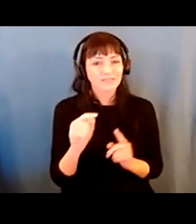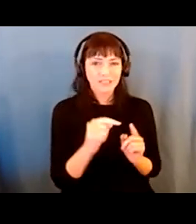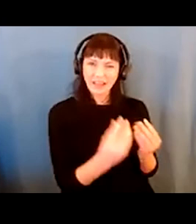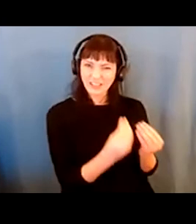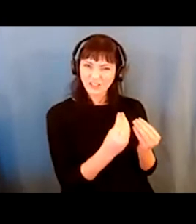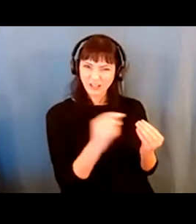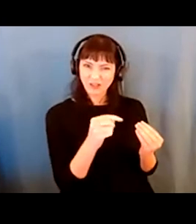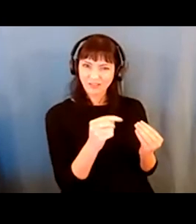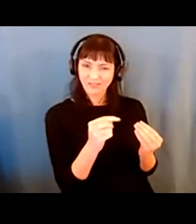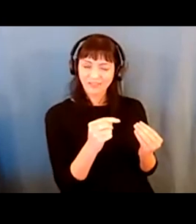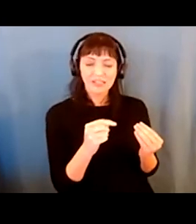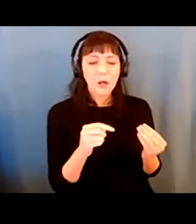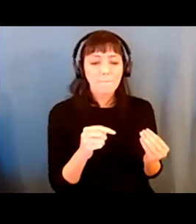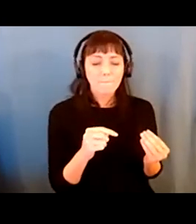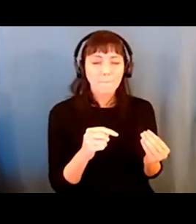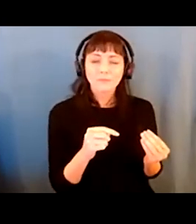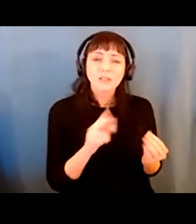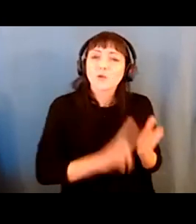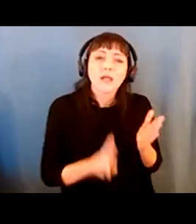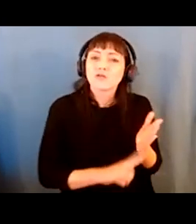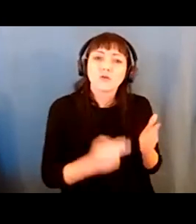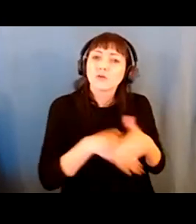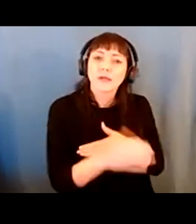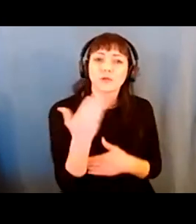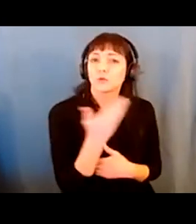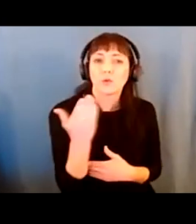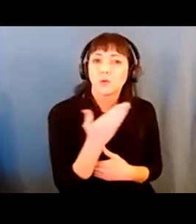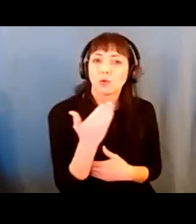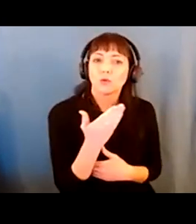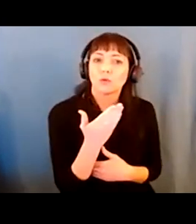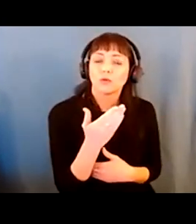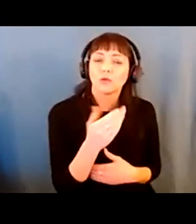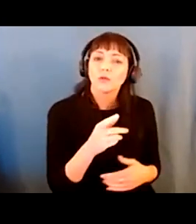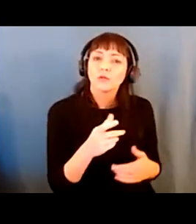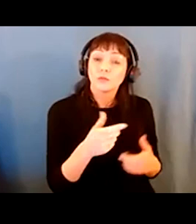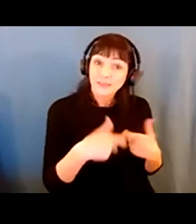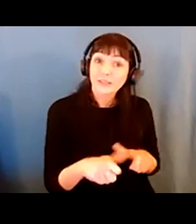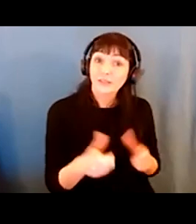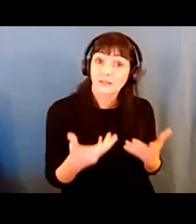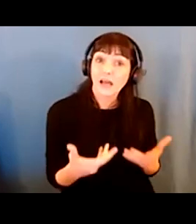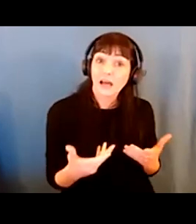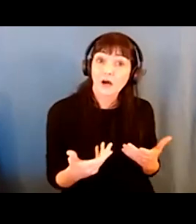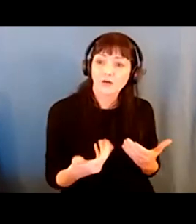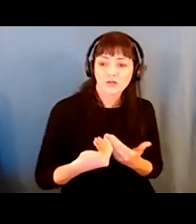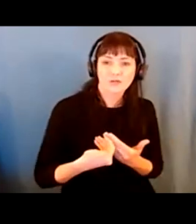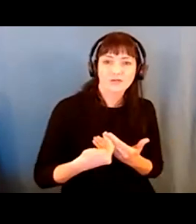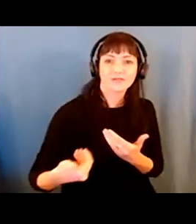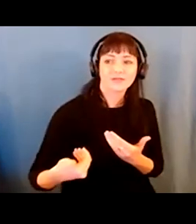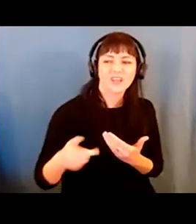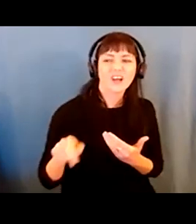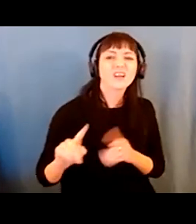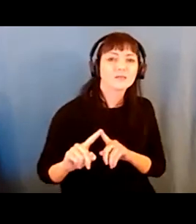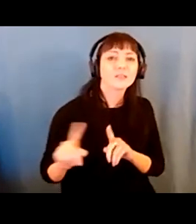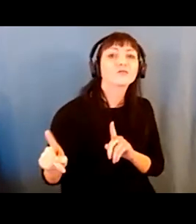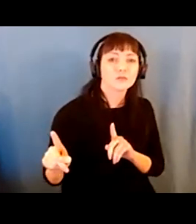natural thing that we're doing in schools, because you're still singled out in schools as a person of difference. And it's not a